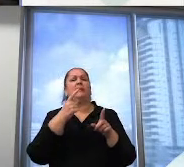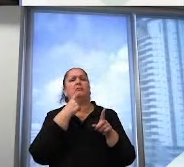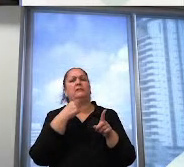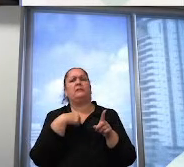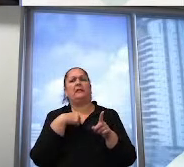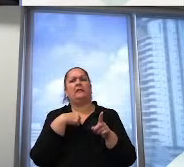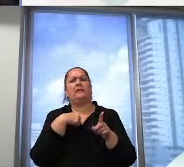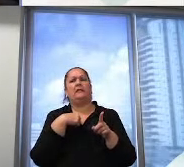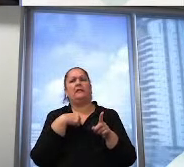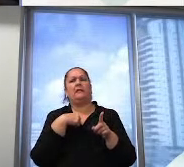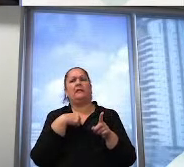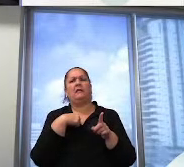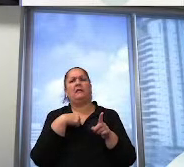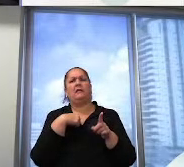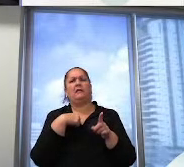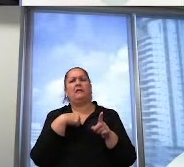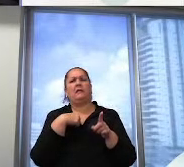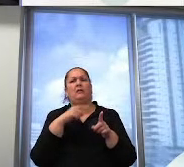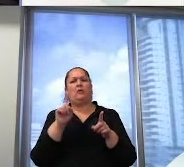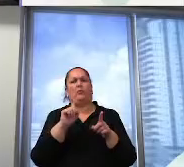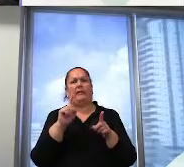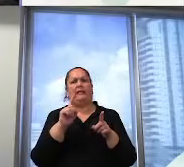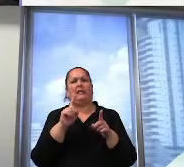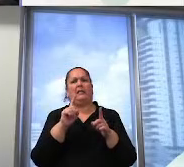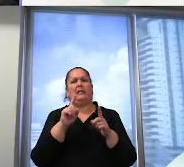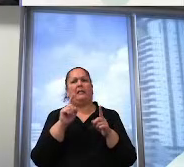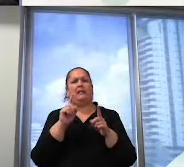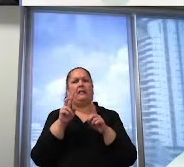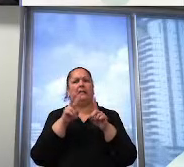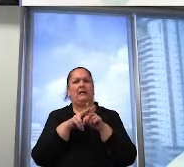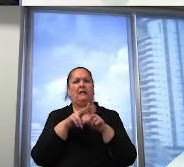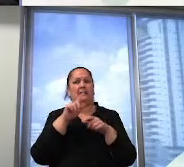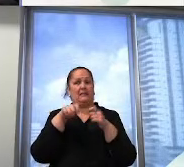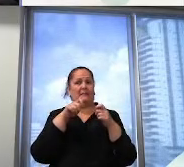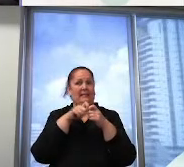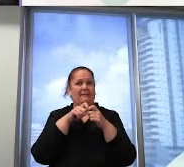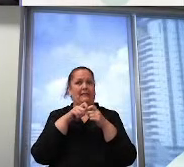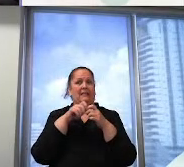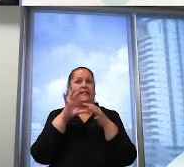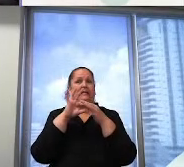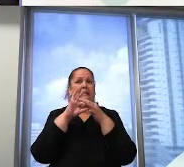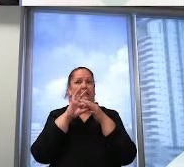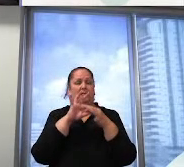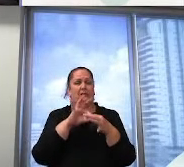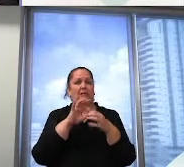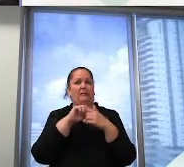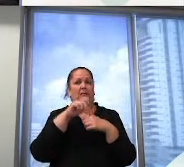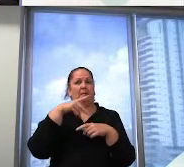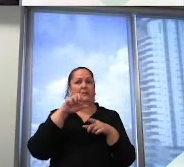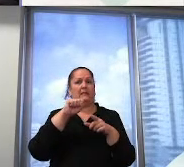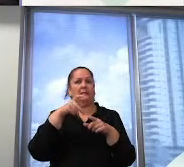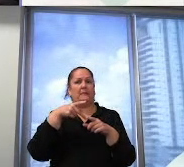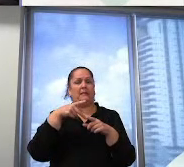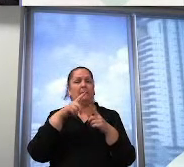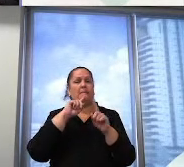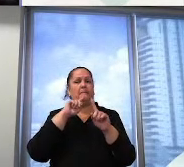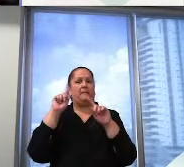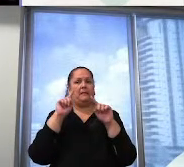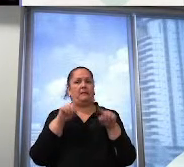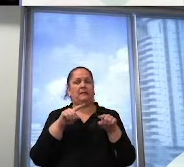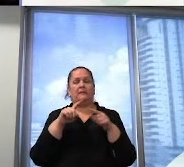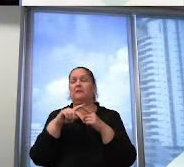Can you tell me where in the rate application is the cost specifically associated with the PSP